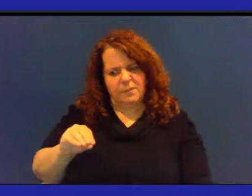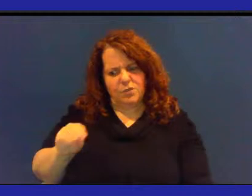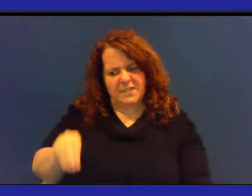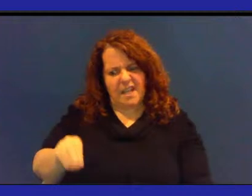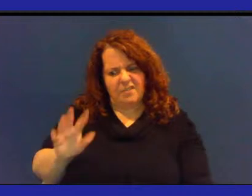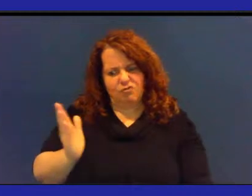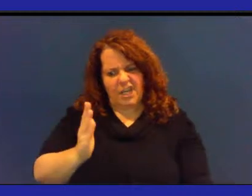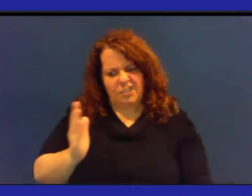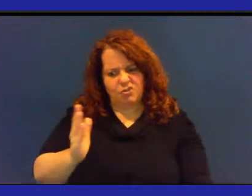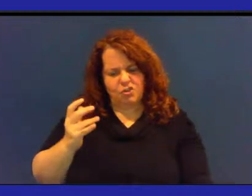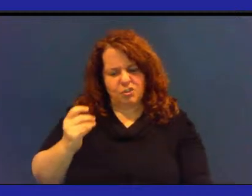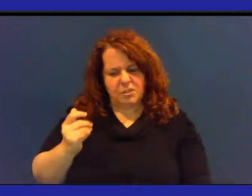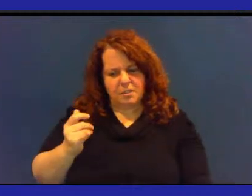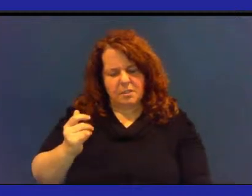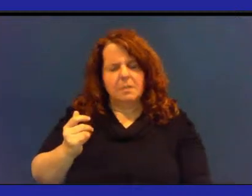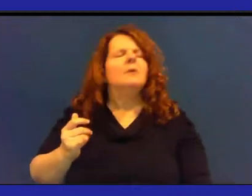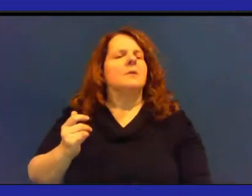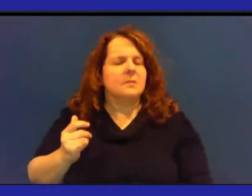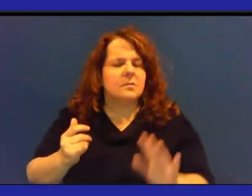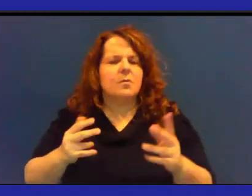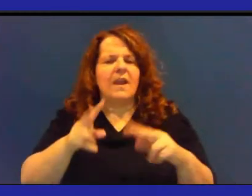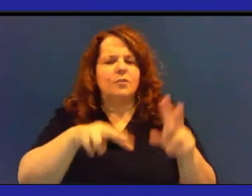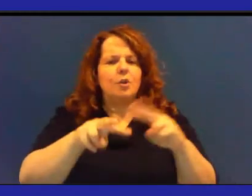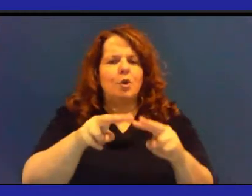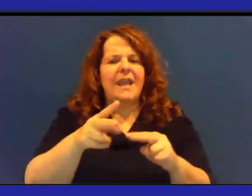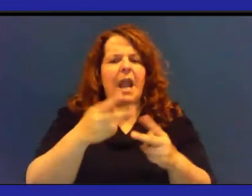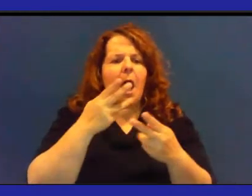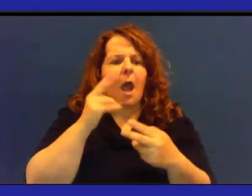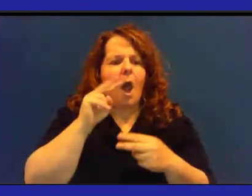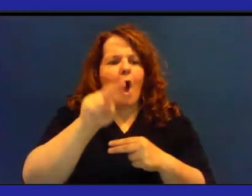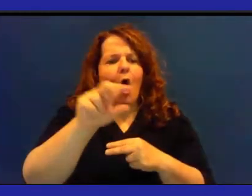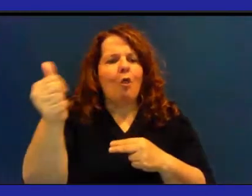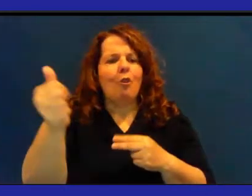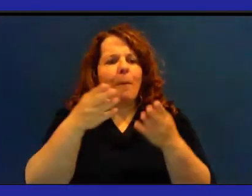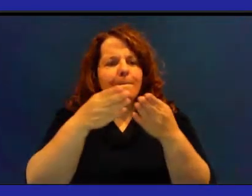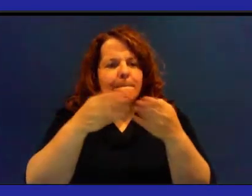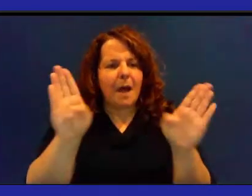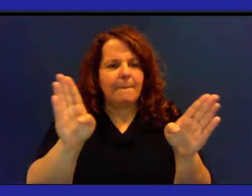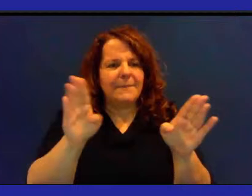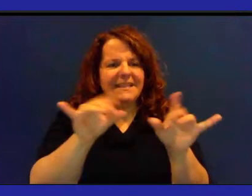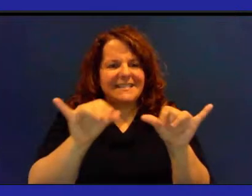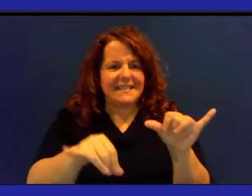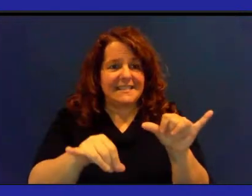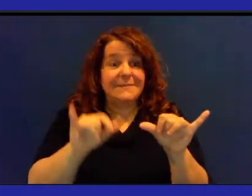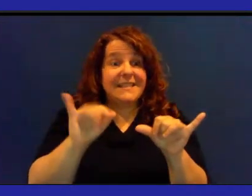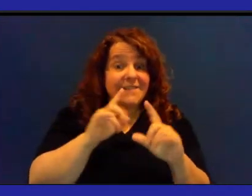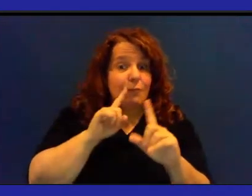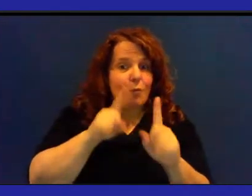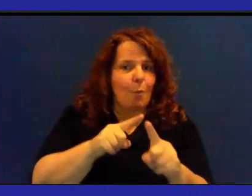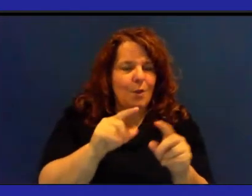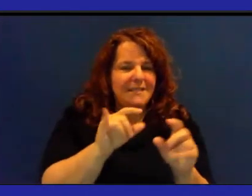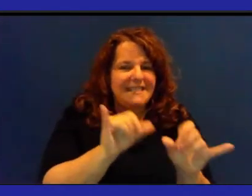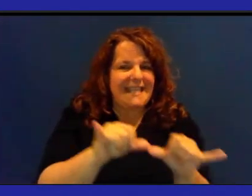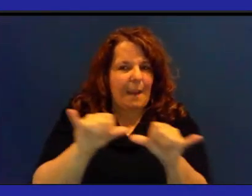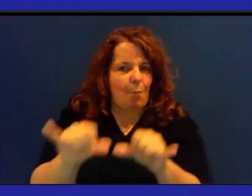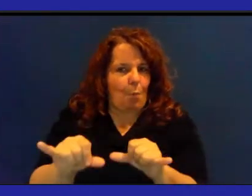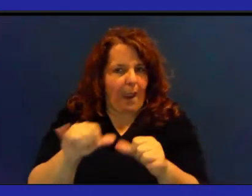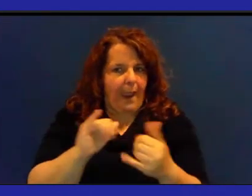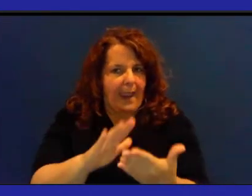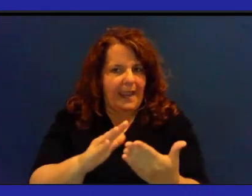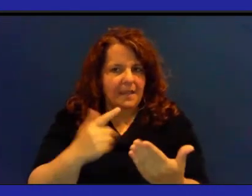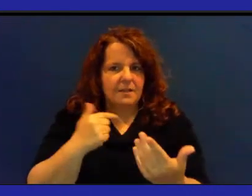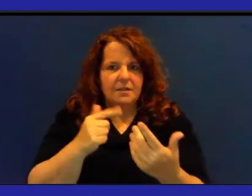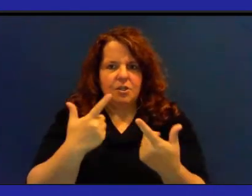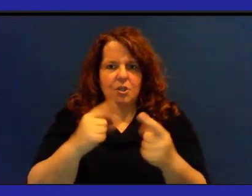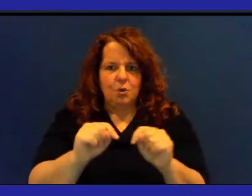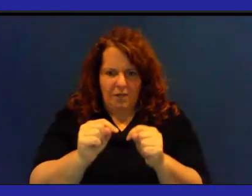And we would have to really look at just other public systems and if they report and cut their data this way, because it's really us trying to back